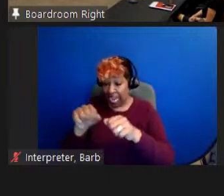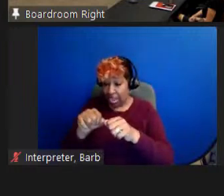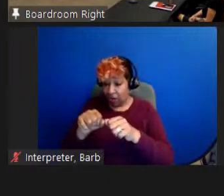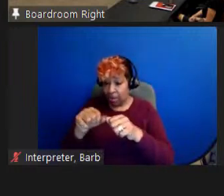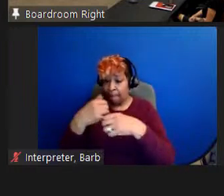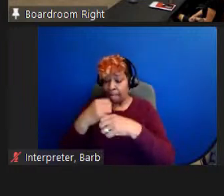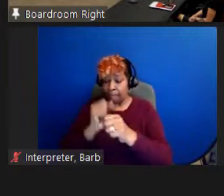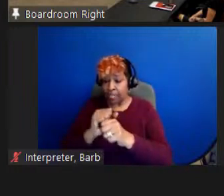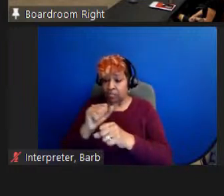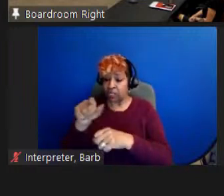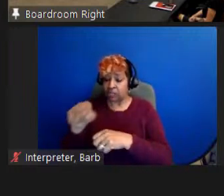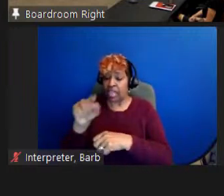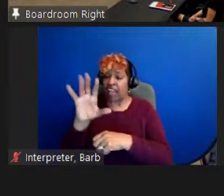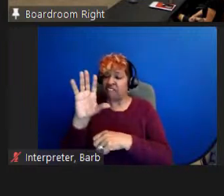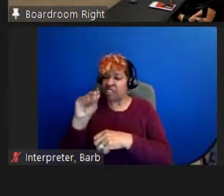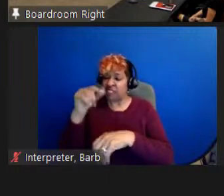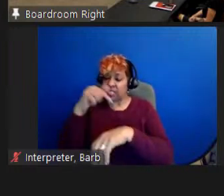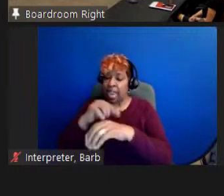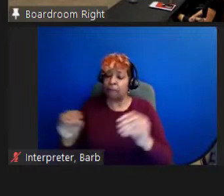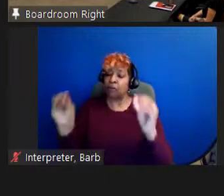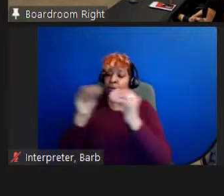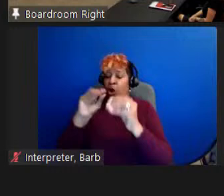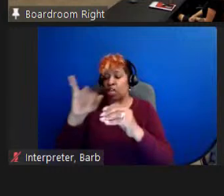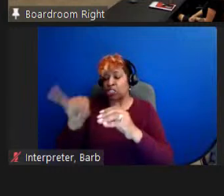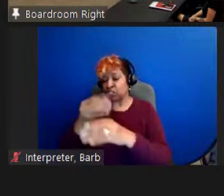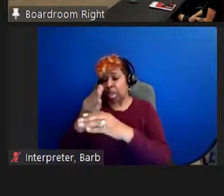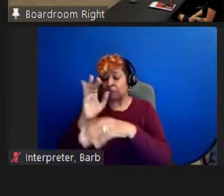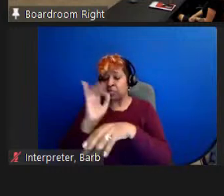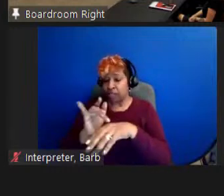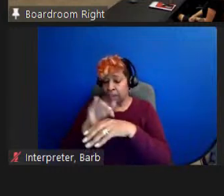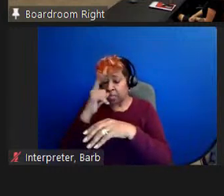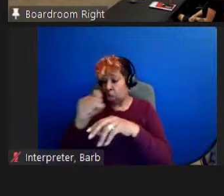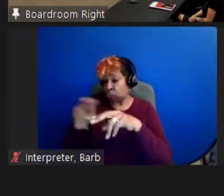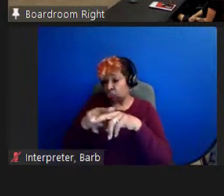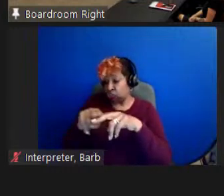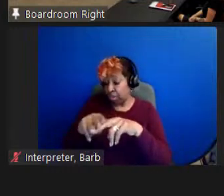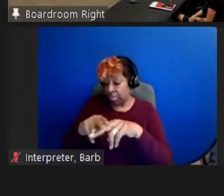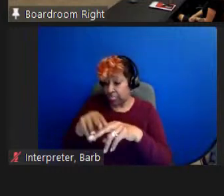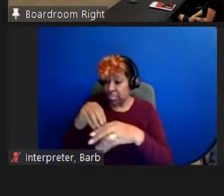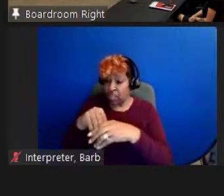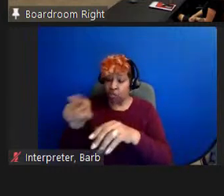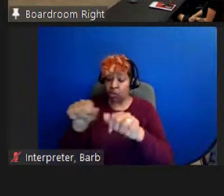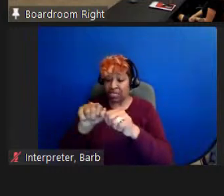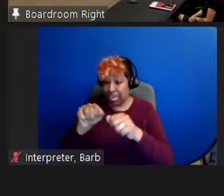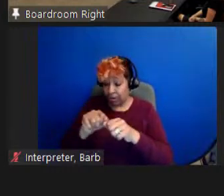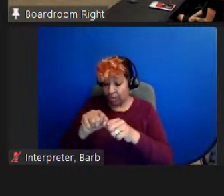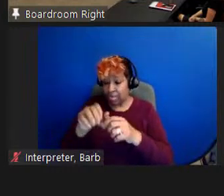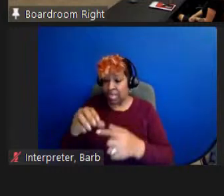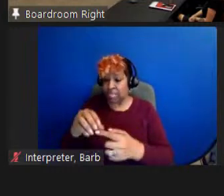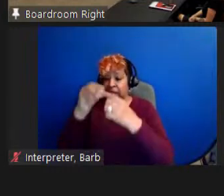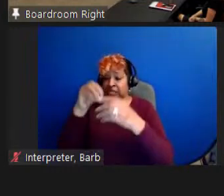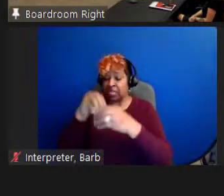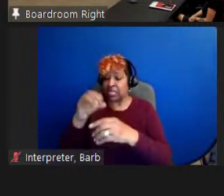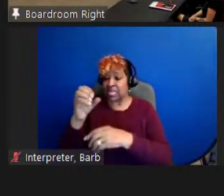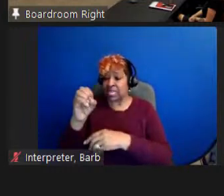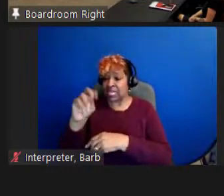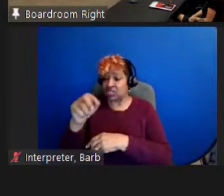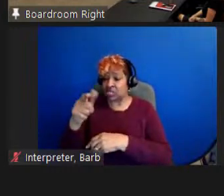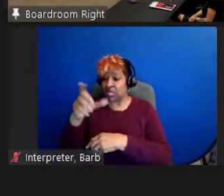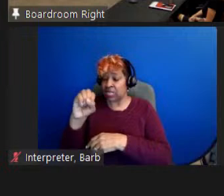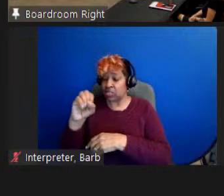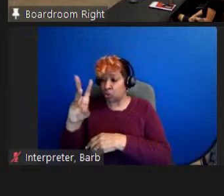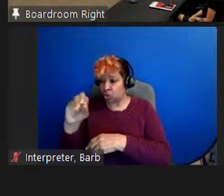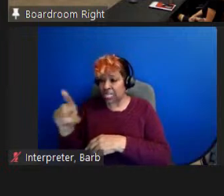that there are 50 times more jobs available because of transit in those areas, particularly down there in Englewood and Chatham as